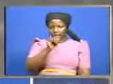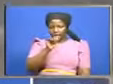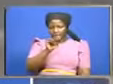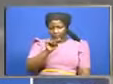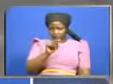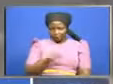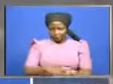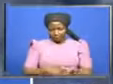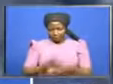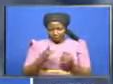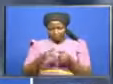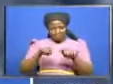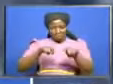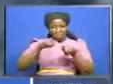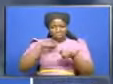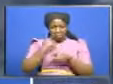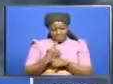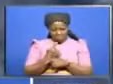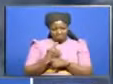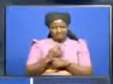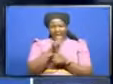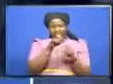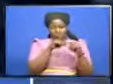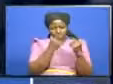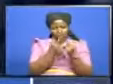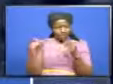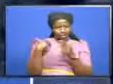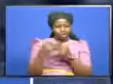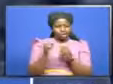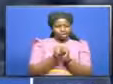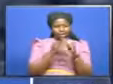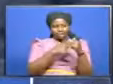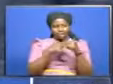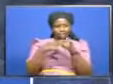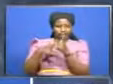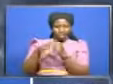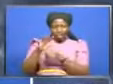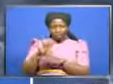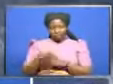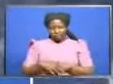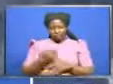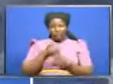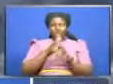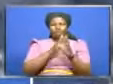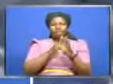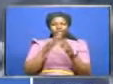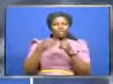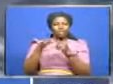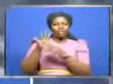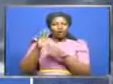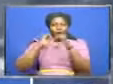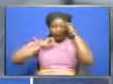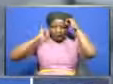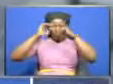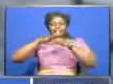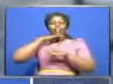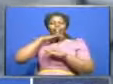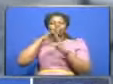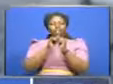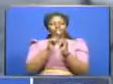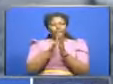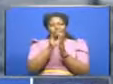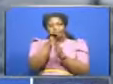since 1994. The self-proclaimed republic has reported 84 military deaths since Sunday, as well as civilian